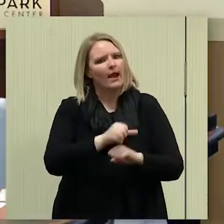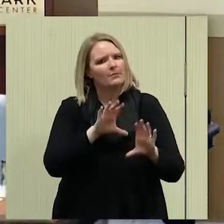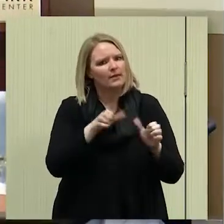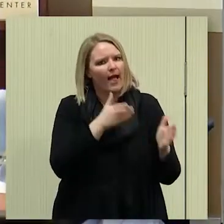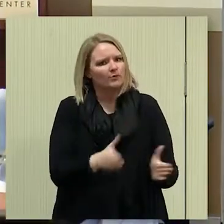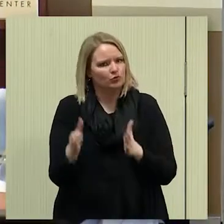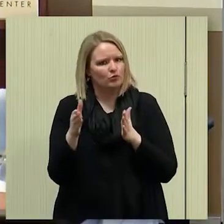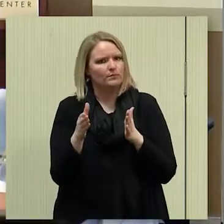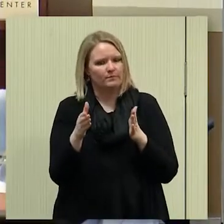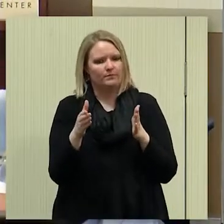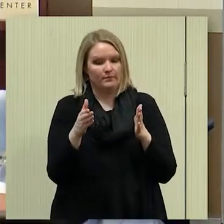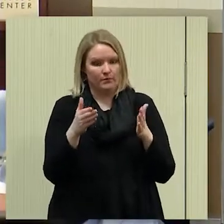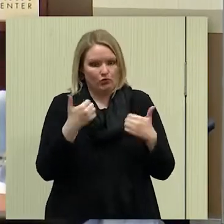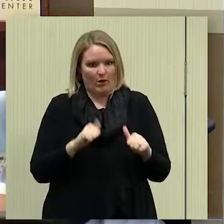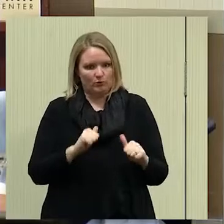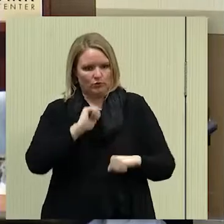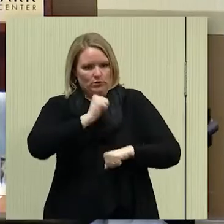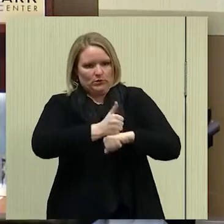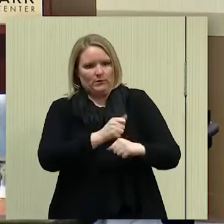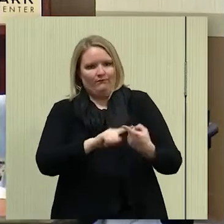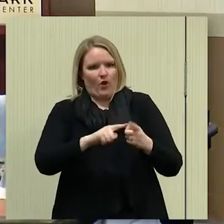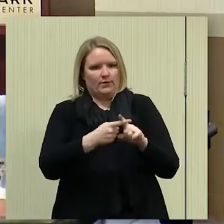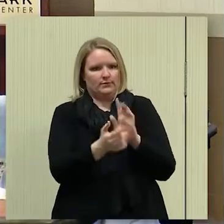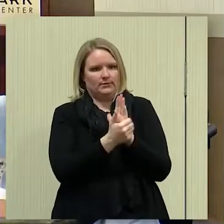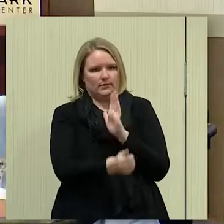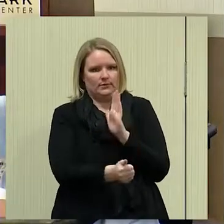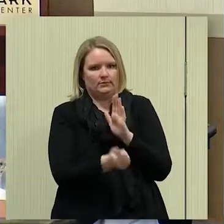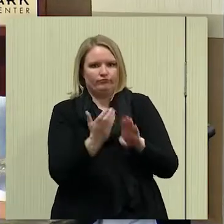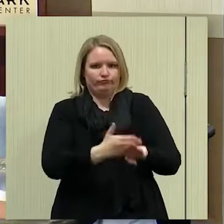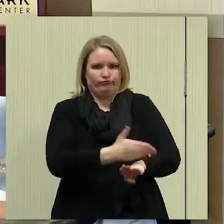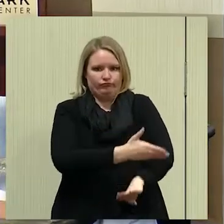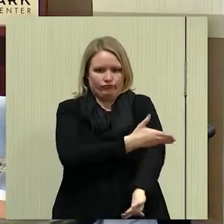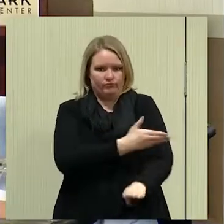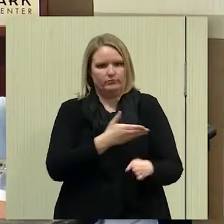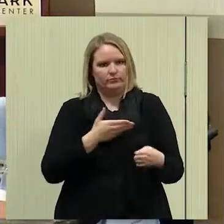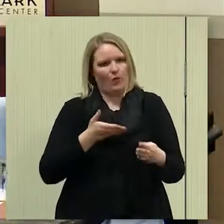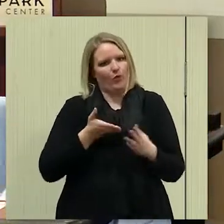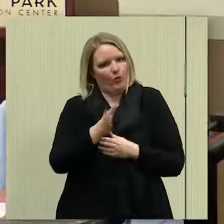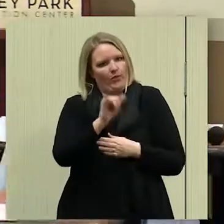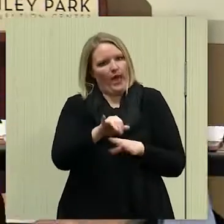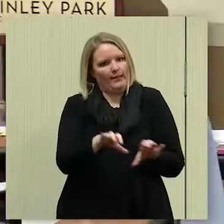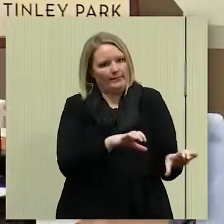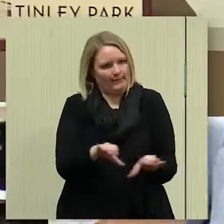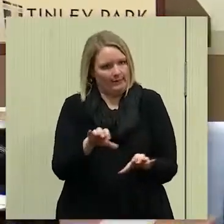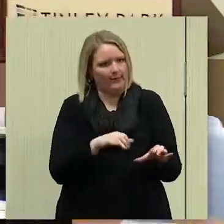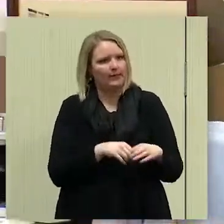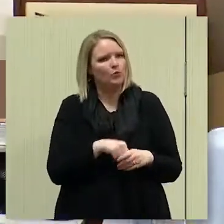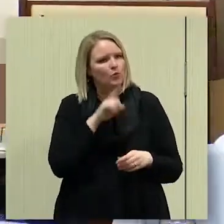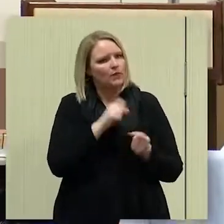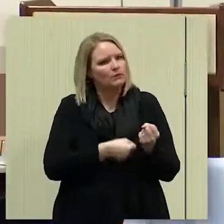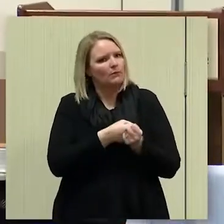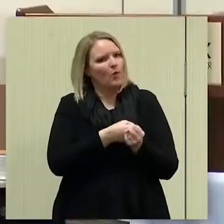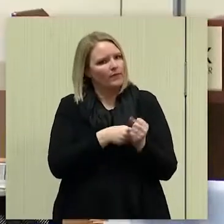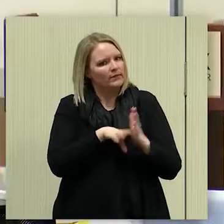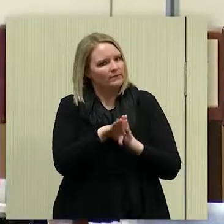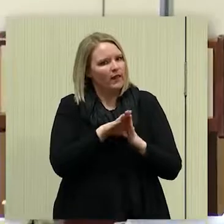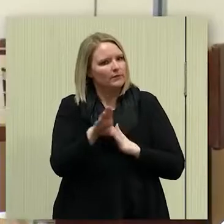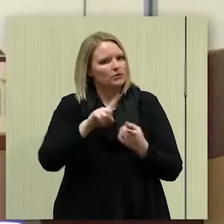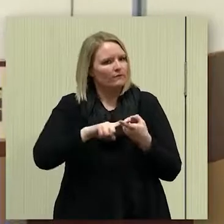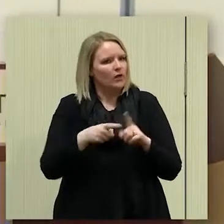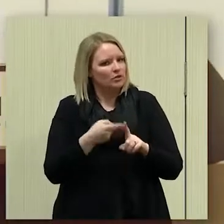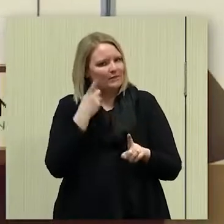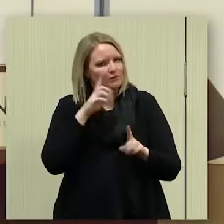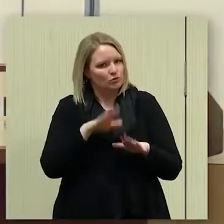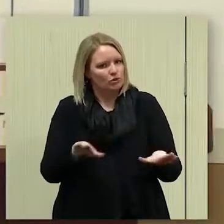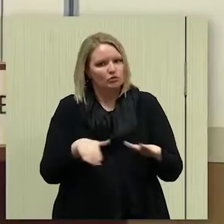classroom to try to build friendship skills around the activities that she does so that it's supporting the development of friendships for